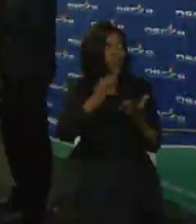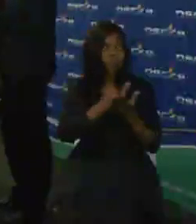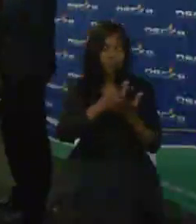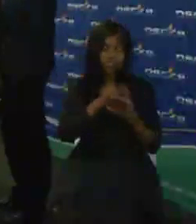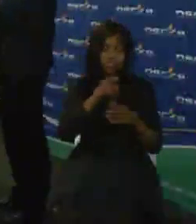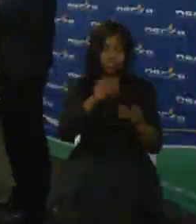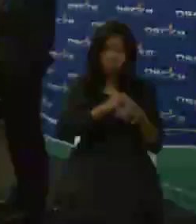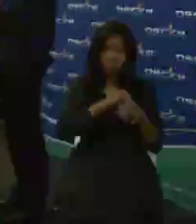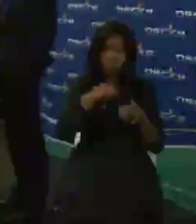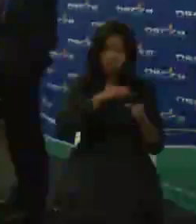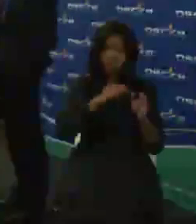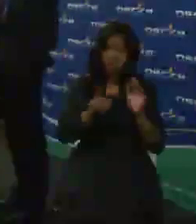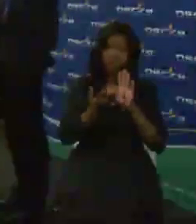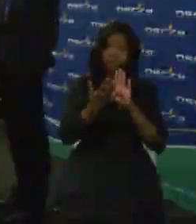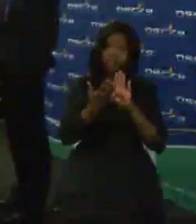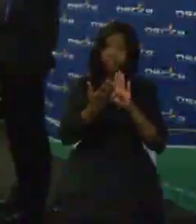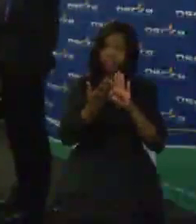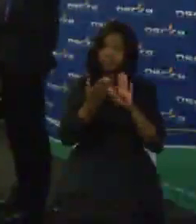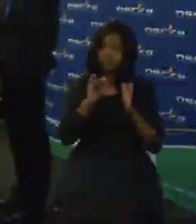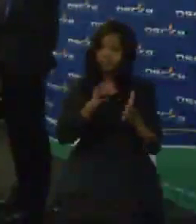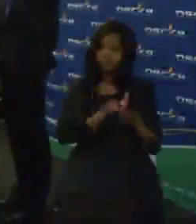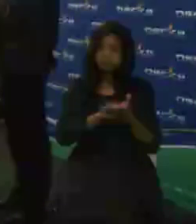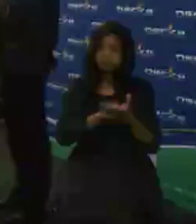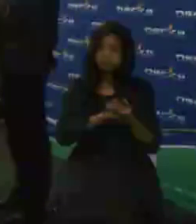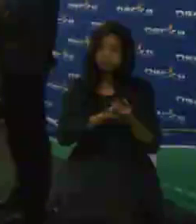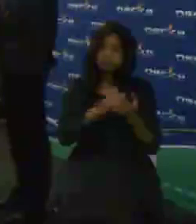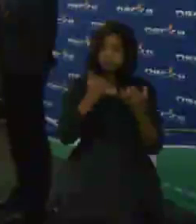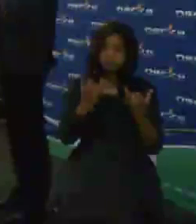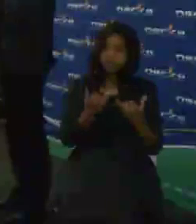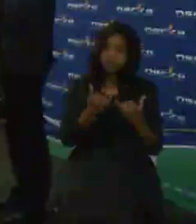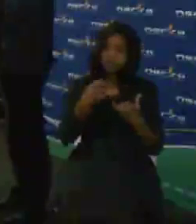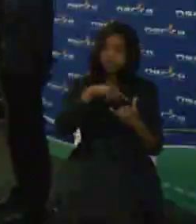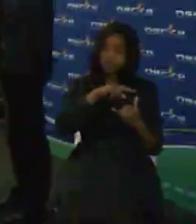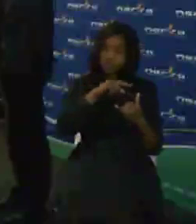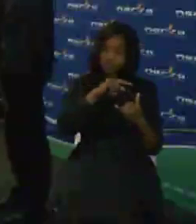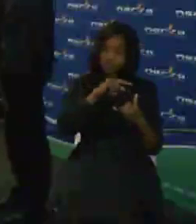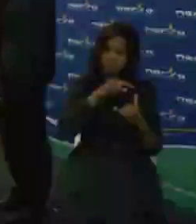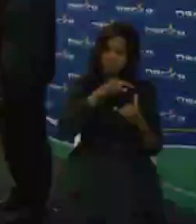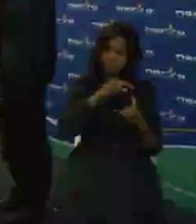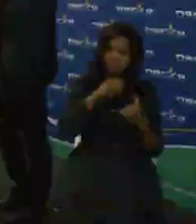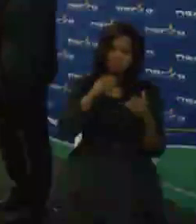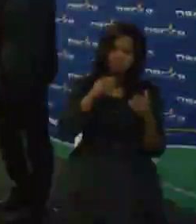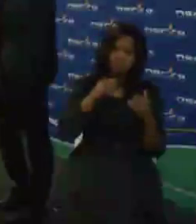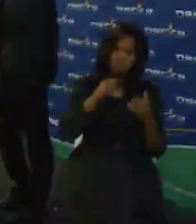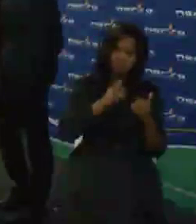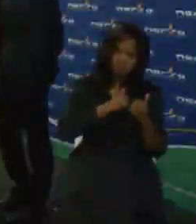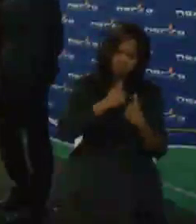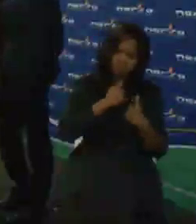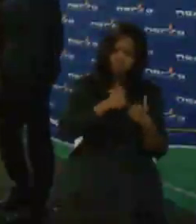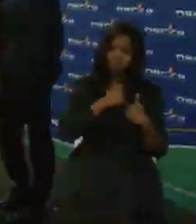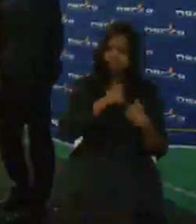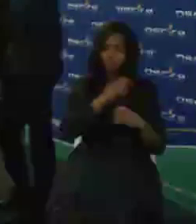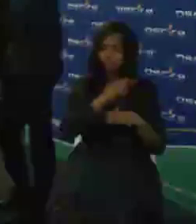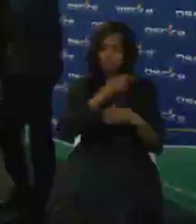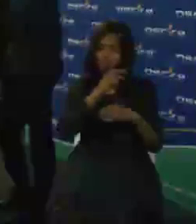Fundamentally, the problem that we face is that today, administered costs to this larger of